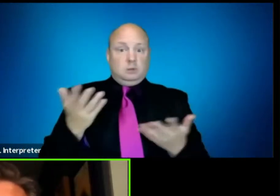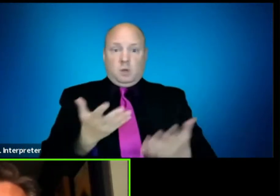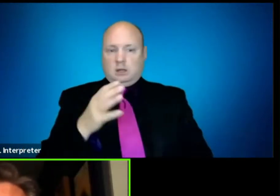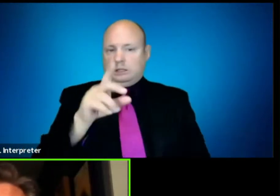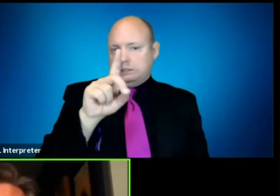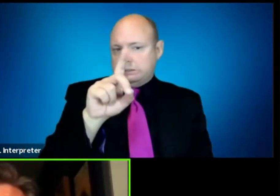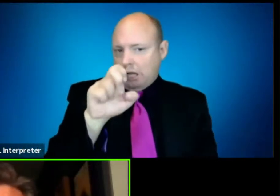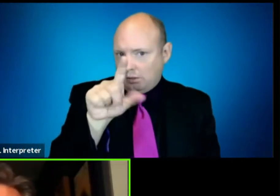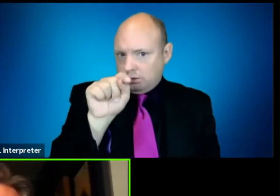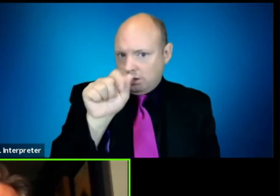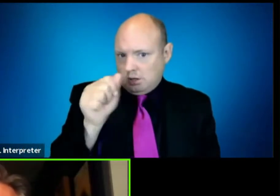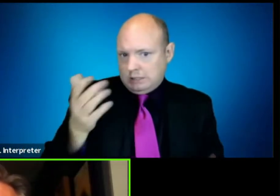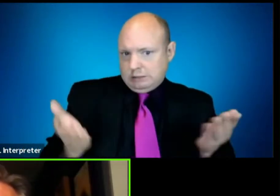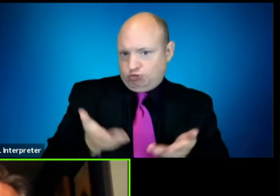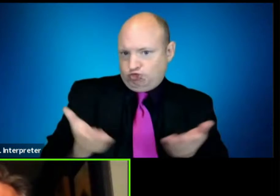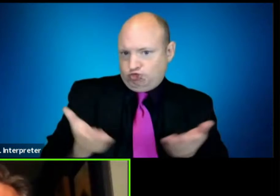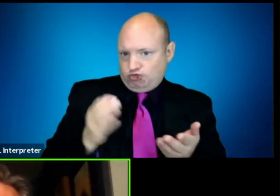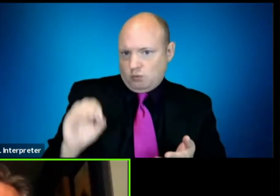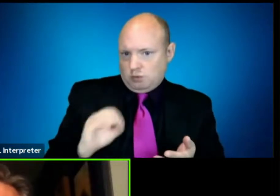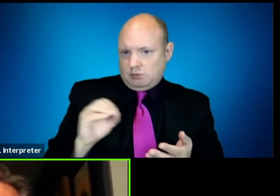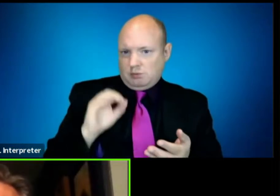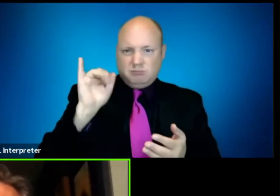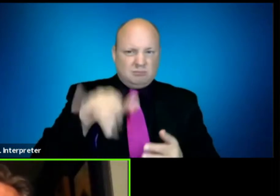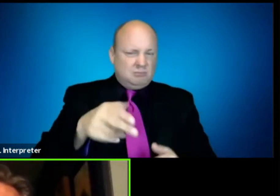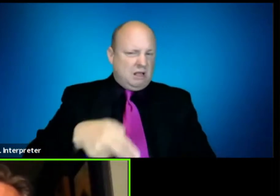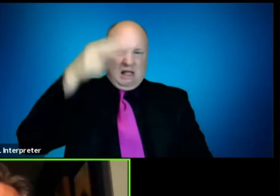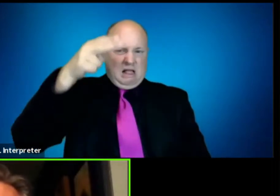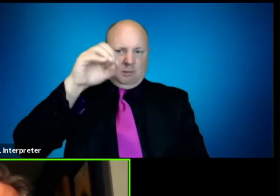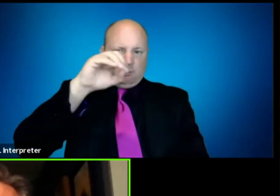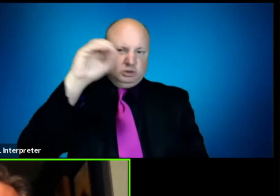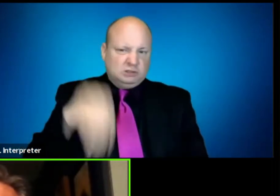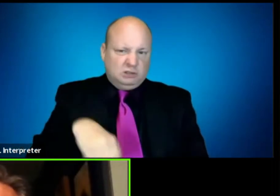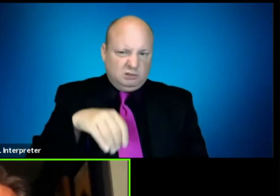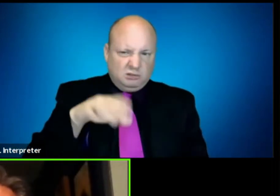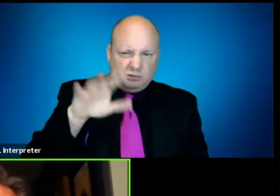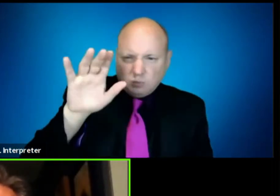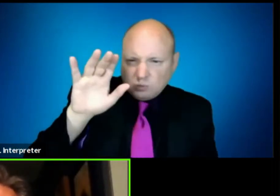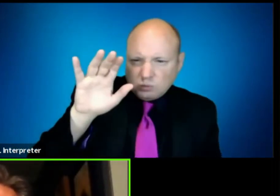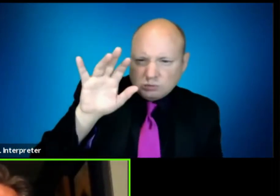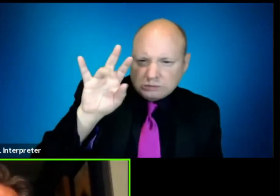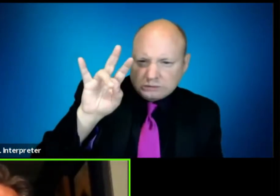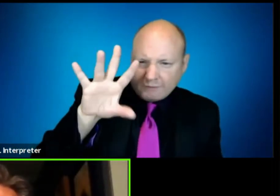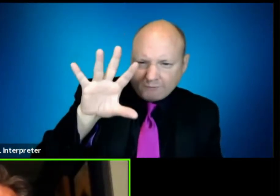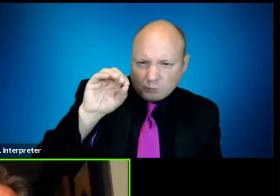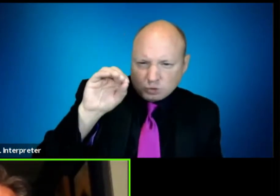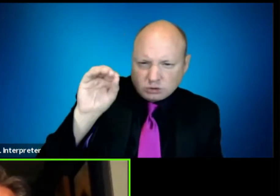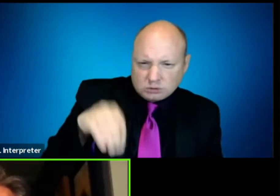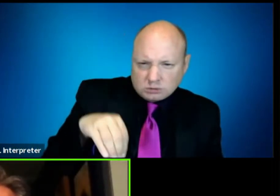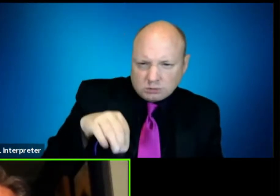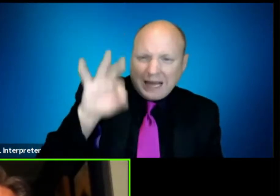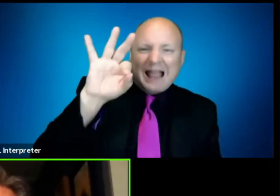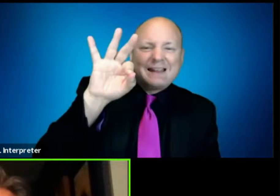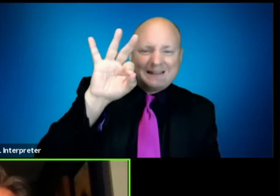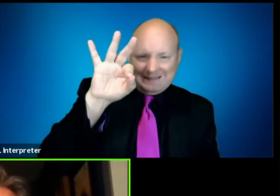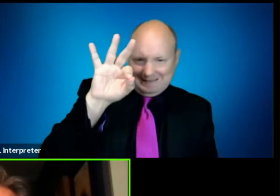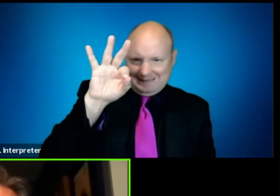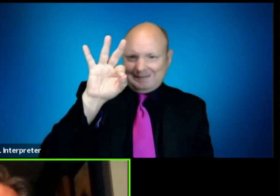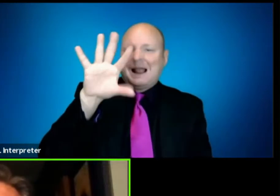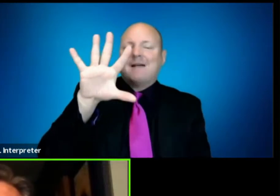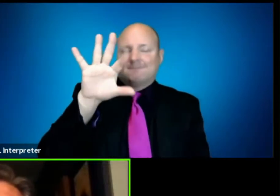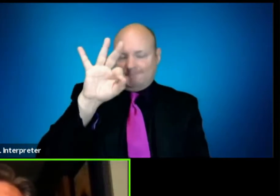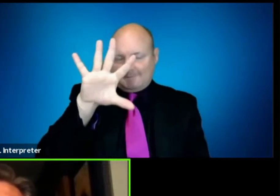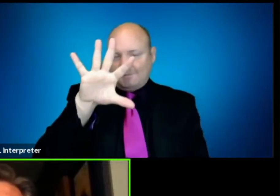from Delta. So the pattern continues, and we need to continue the fight. Our vaccines work